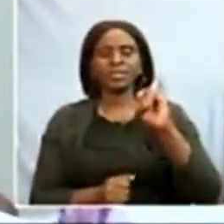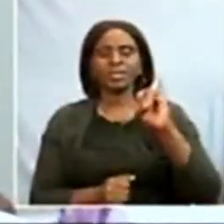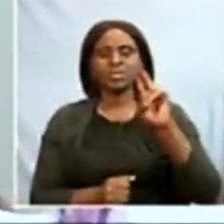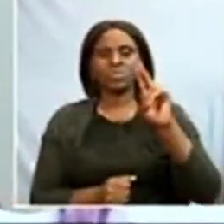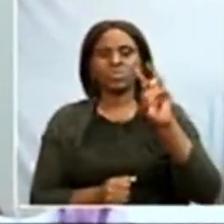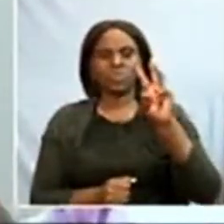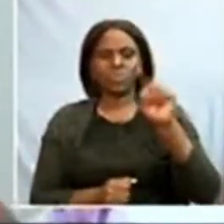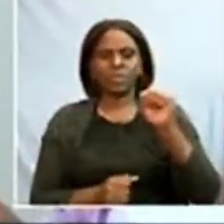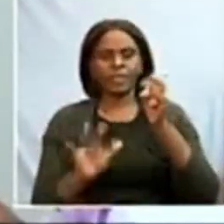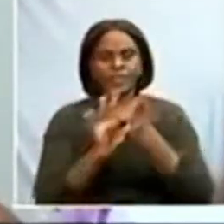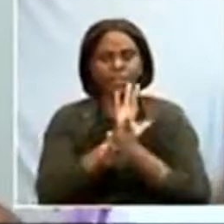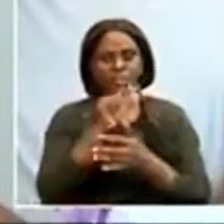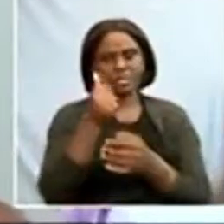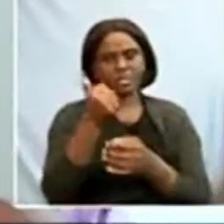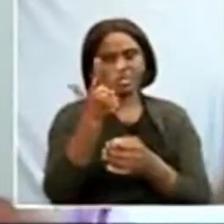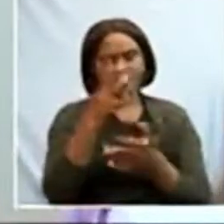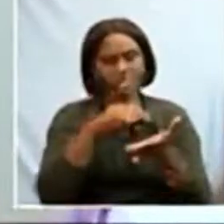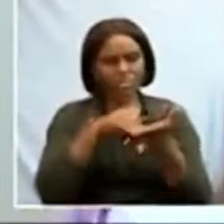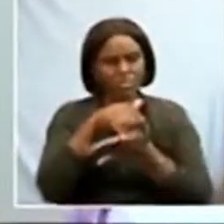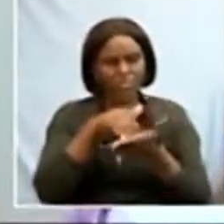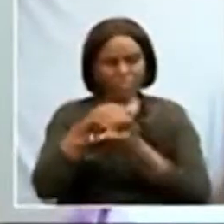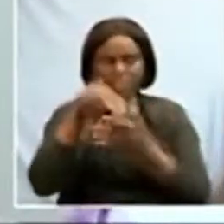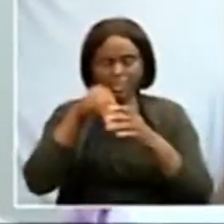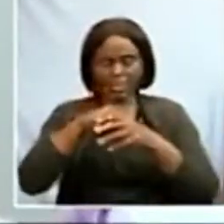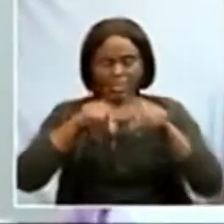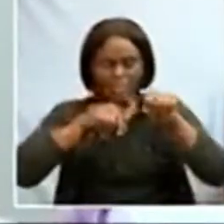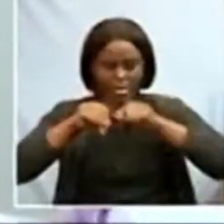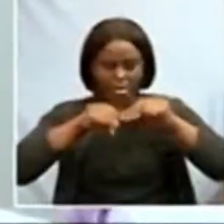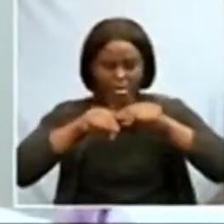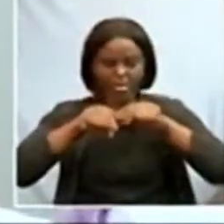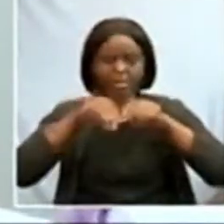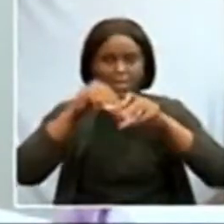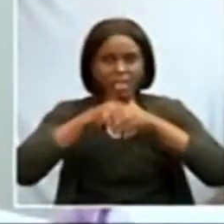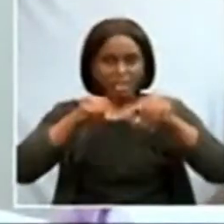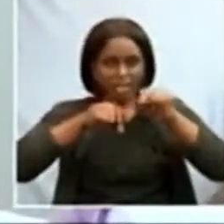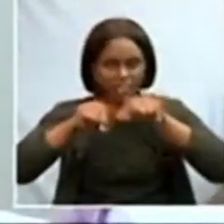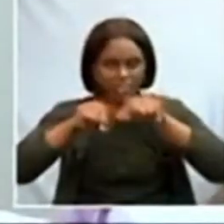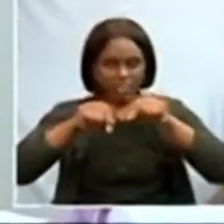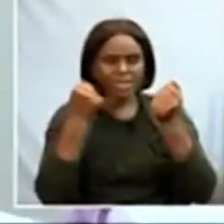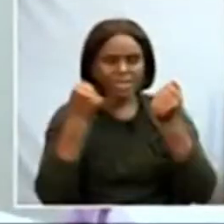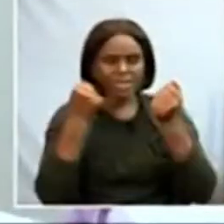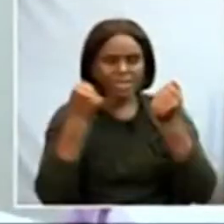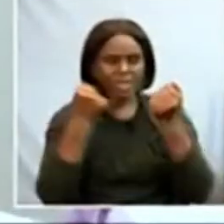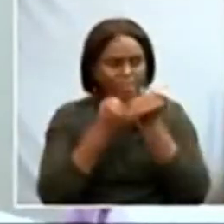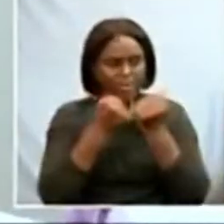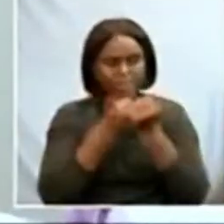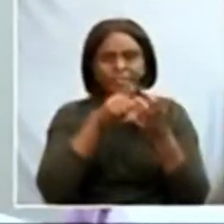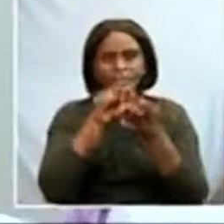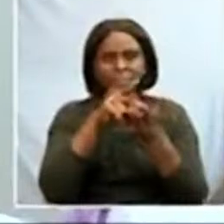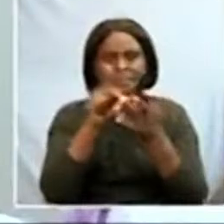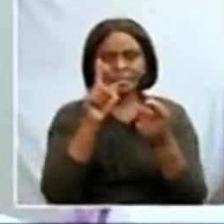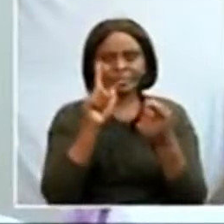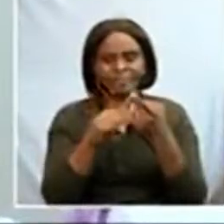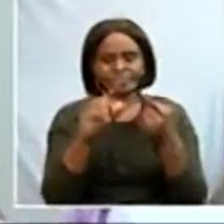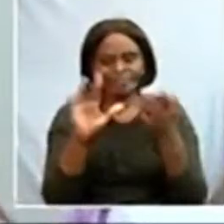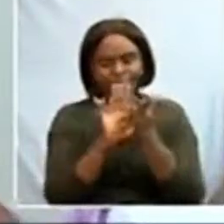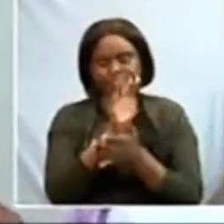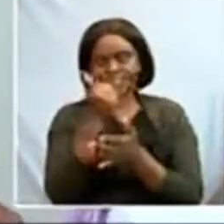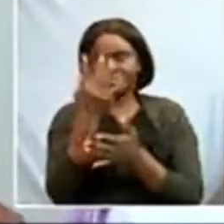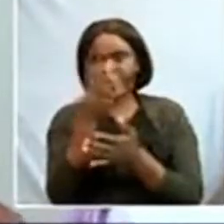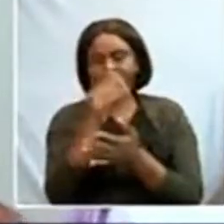Then page 13, weakness in internal controls, unsupported payments on page